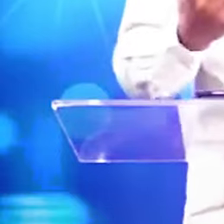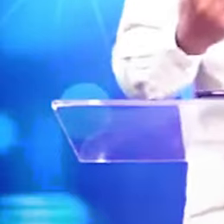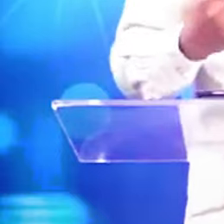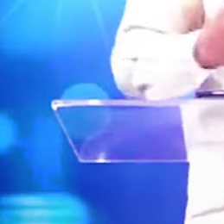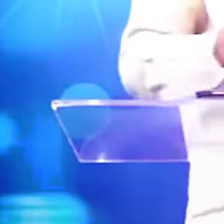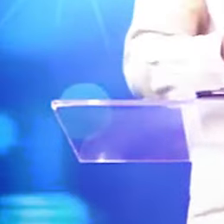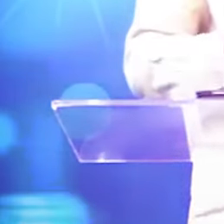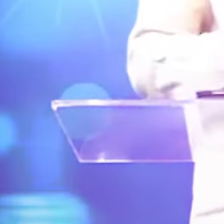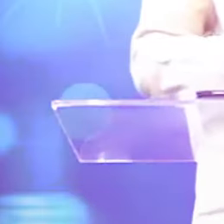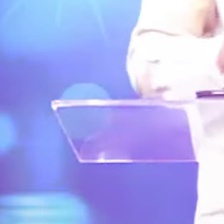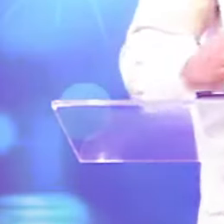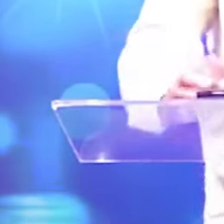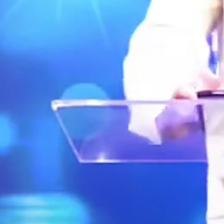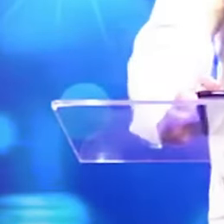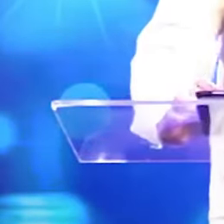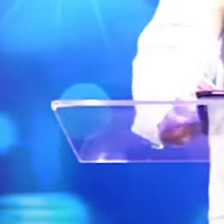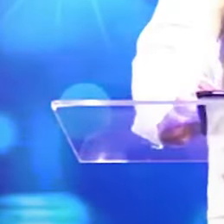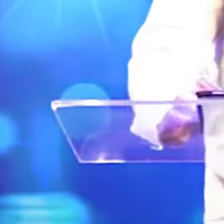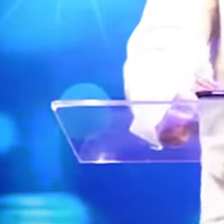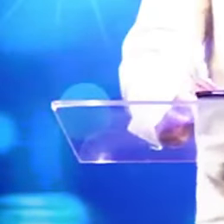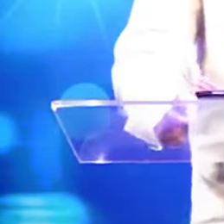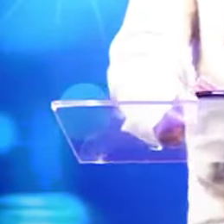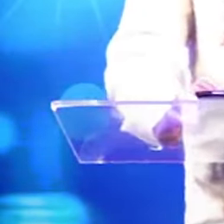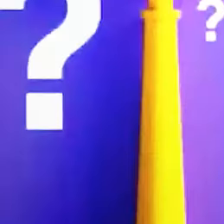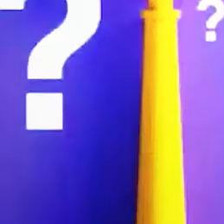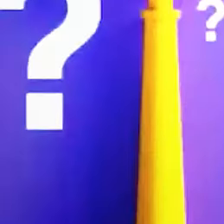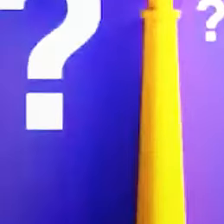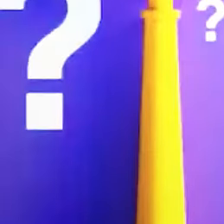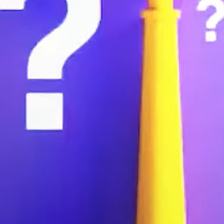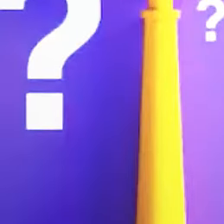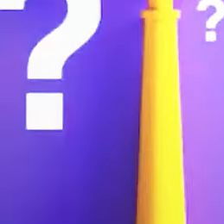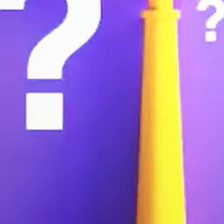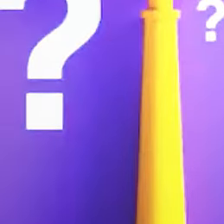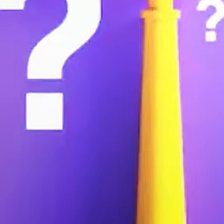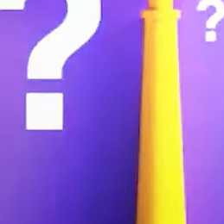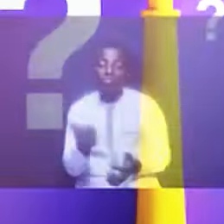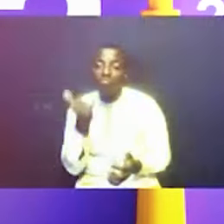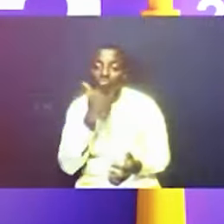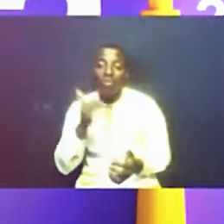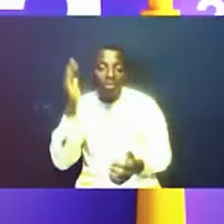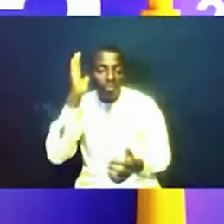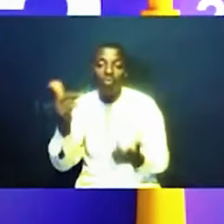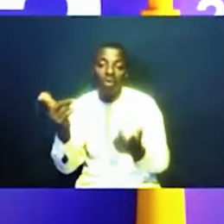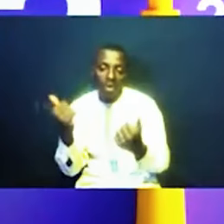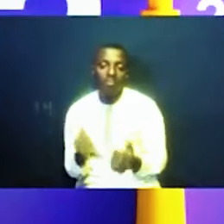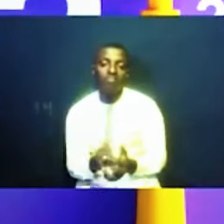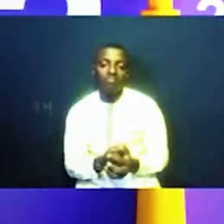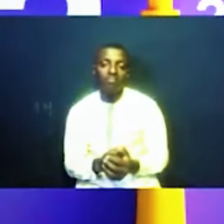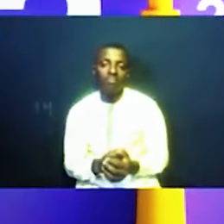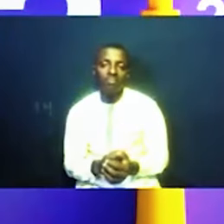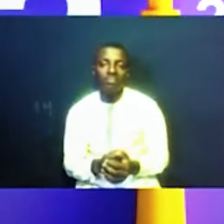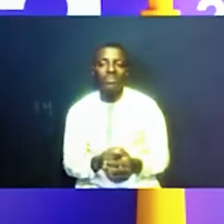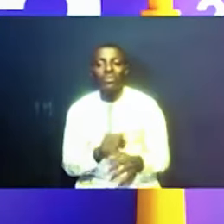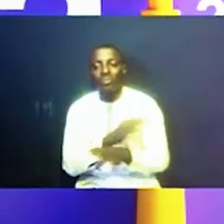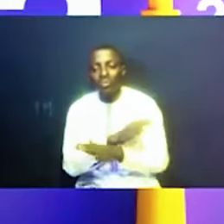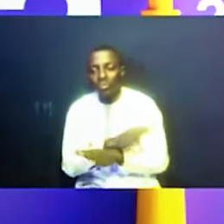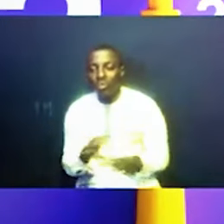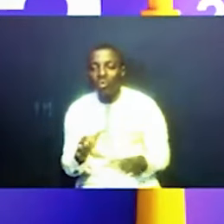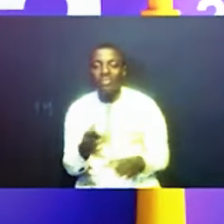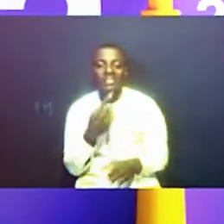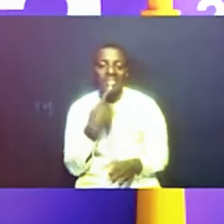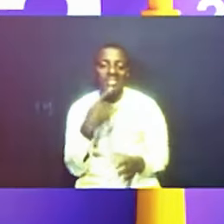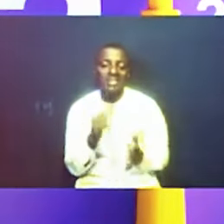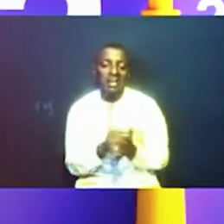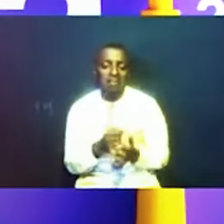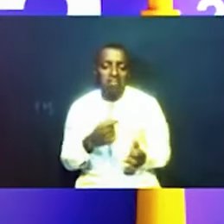that offenses should come. Emma da se mfumso anase mfumye emma. So never say, enti hwe no wan ka bi, I will